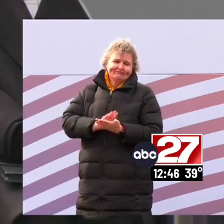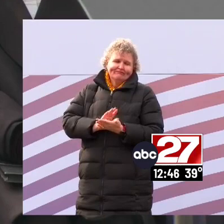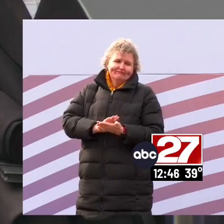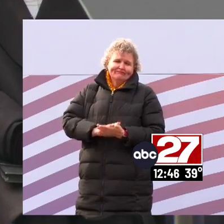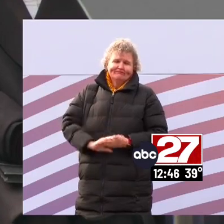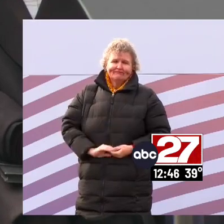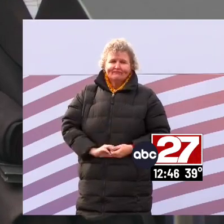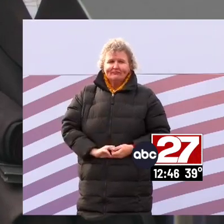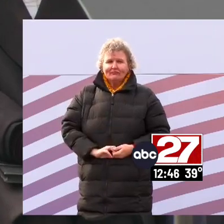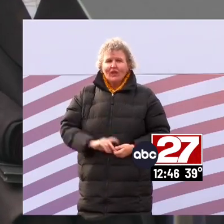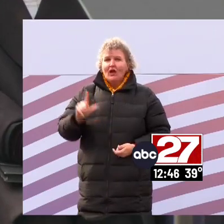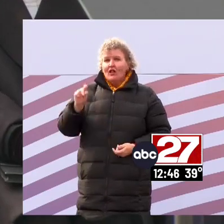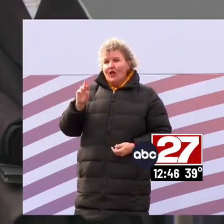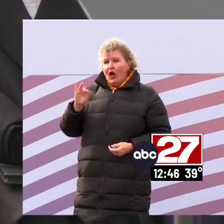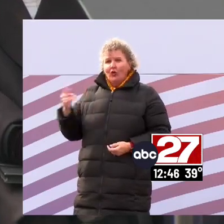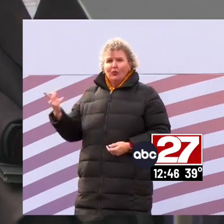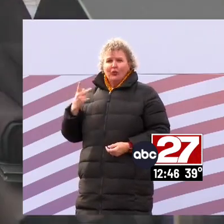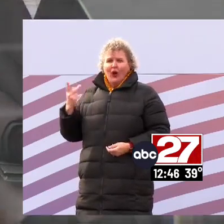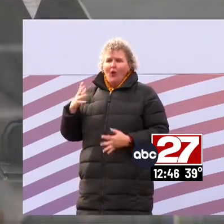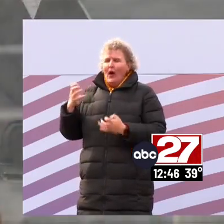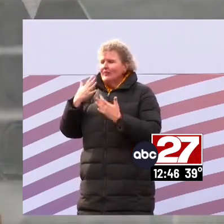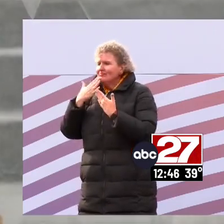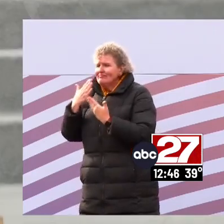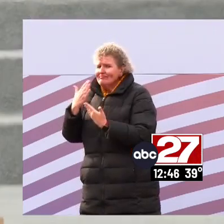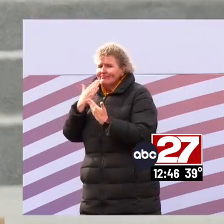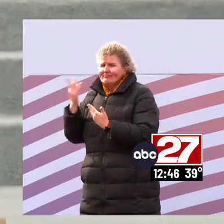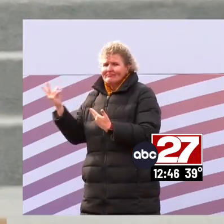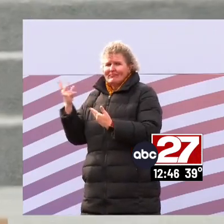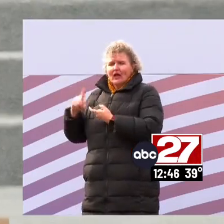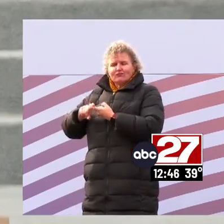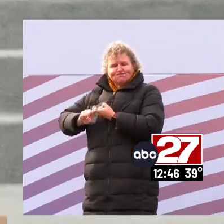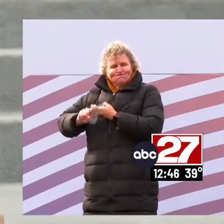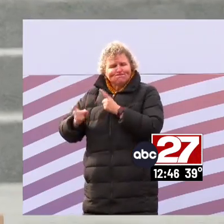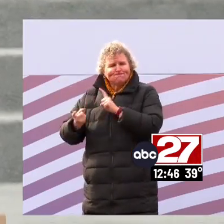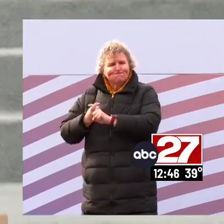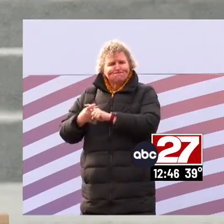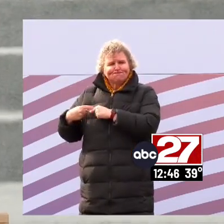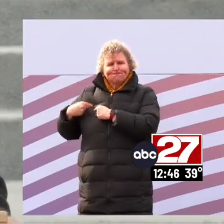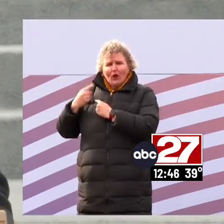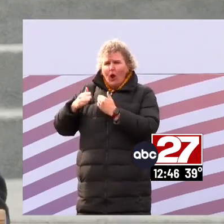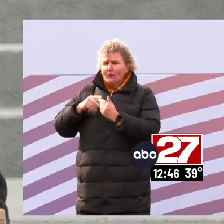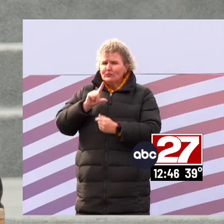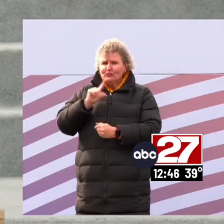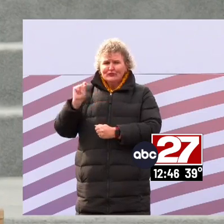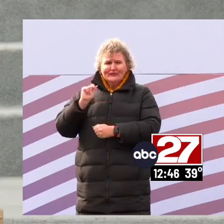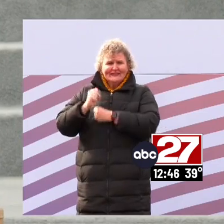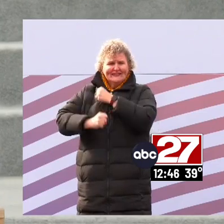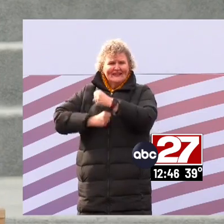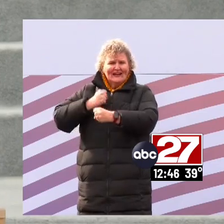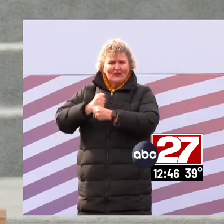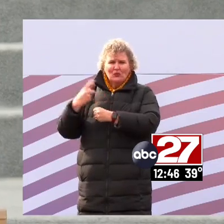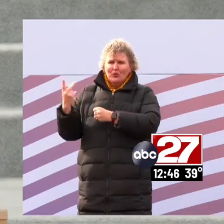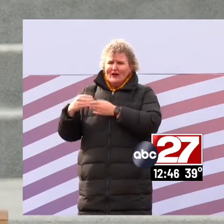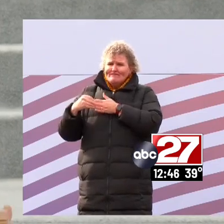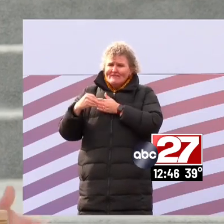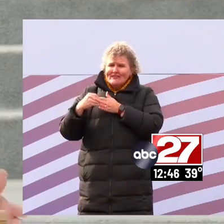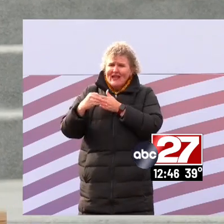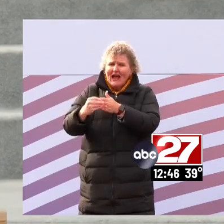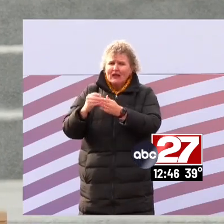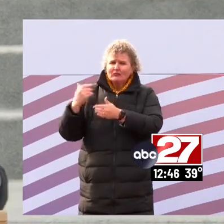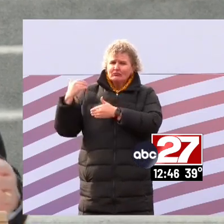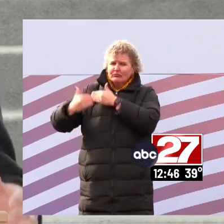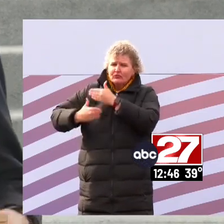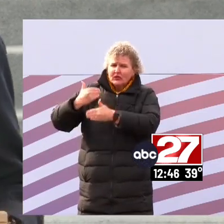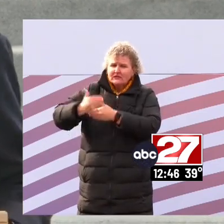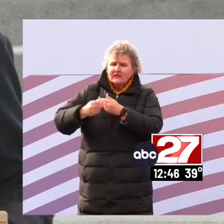Lori and I are so grateful for your friendship over nearly two decades and your guidance through this transition. Governor Wolf